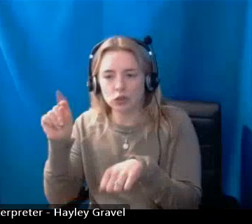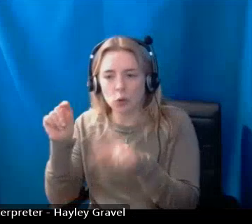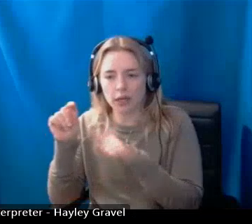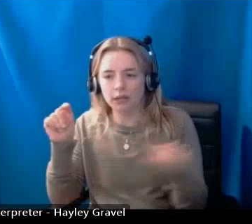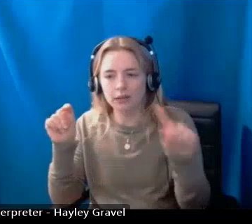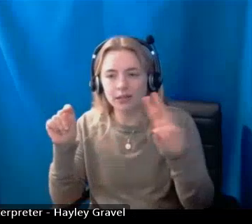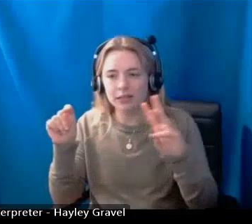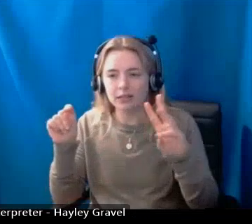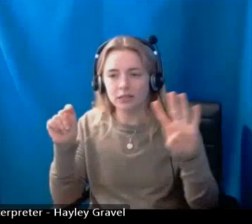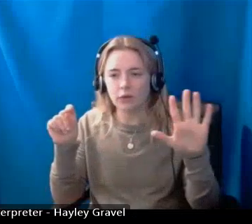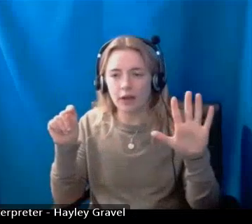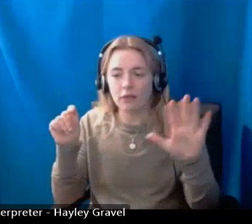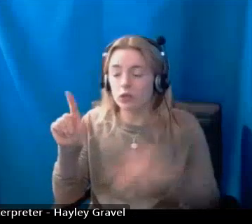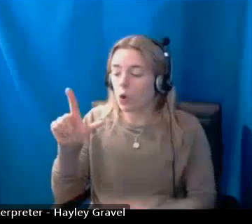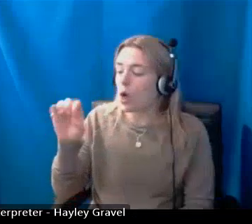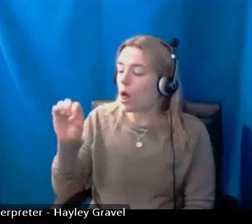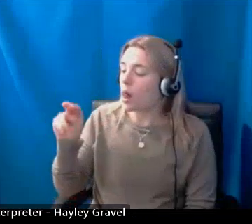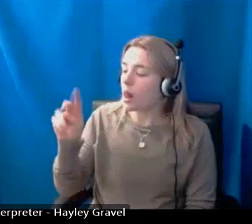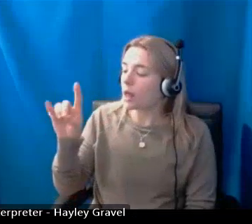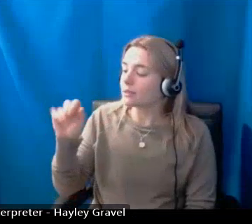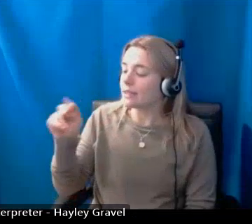why don't you call me at 6:20?